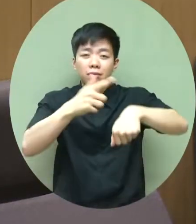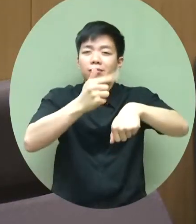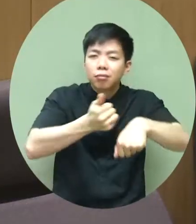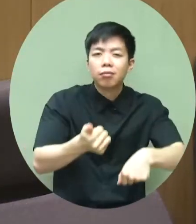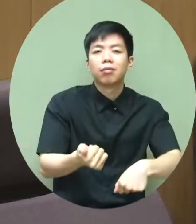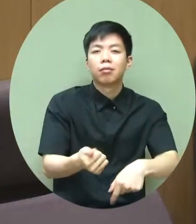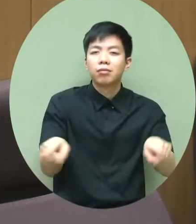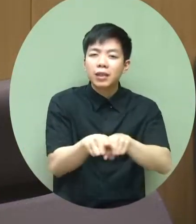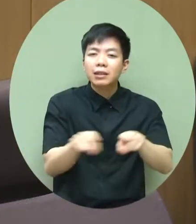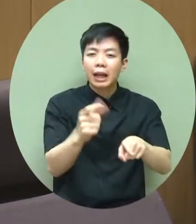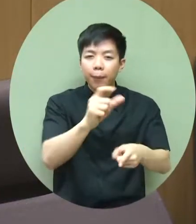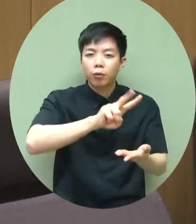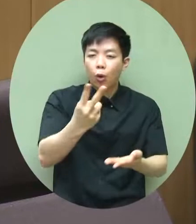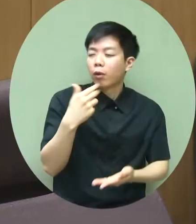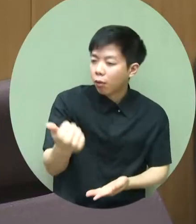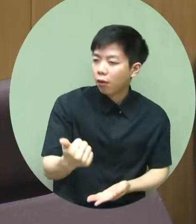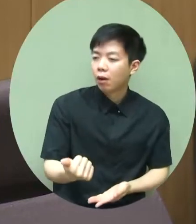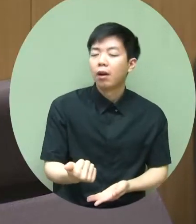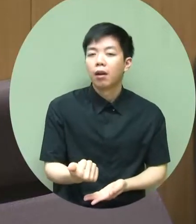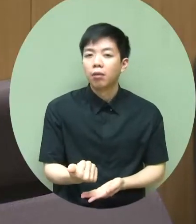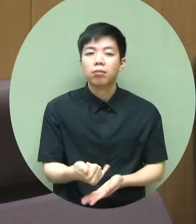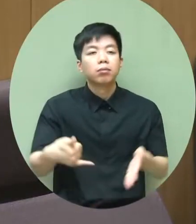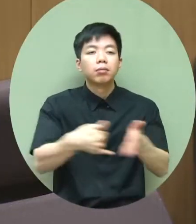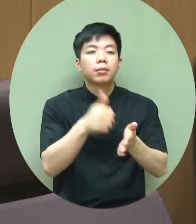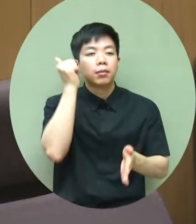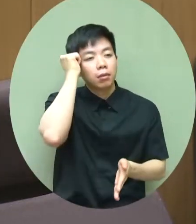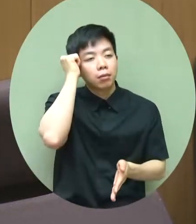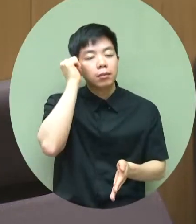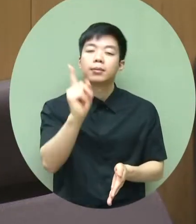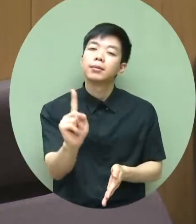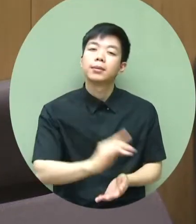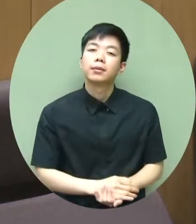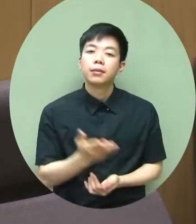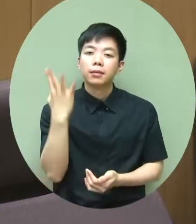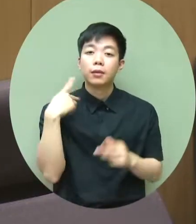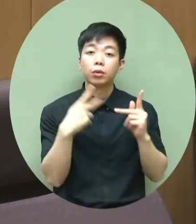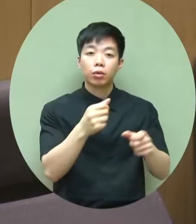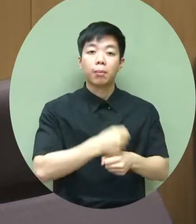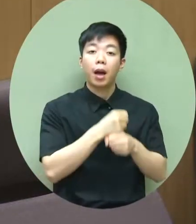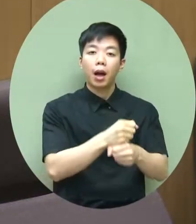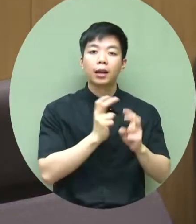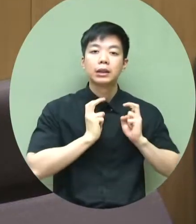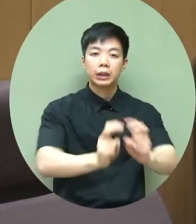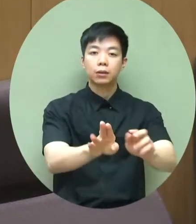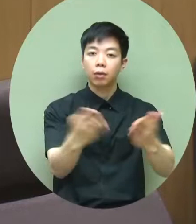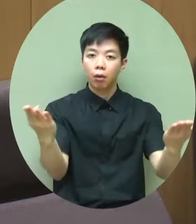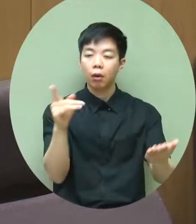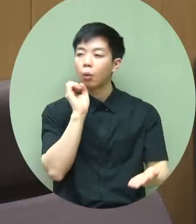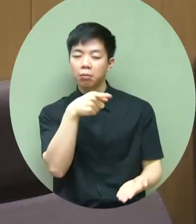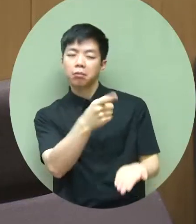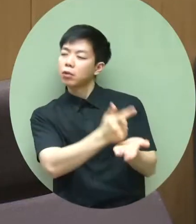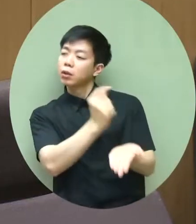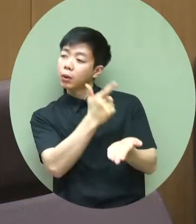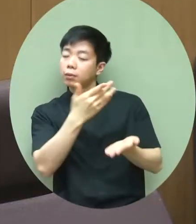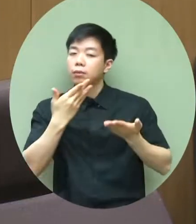when you are at this 100th anniversary, so to speak, why don't you adjust the fare? What is the difficulty? When Tsuen Ma Line